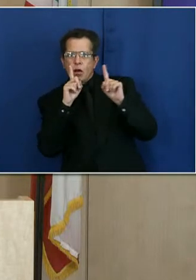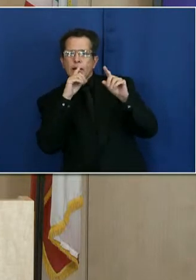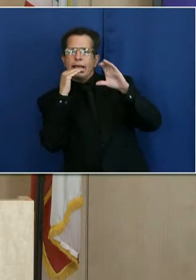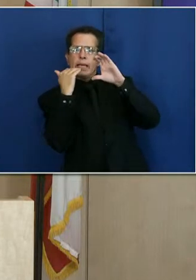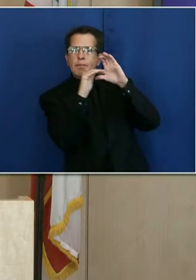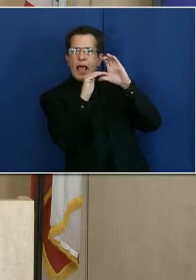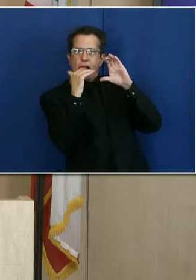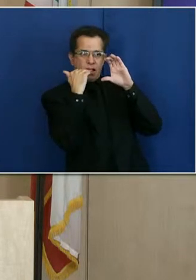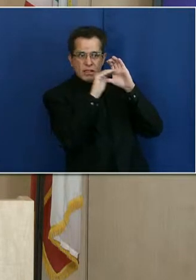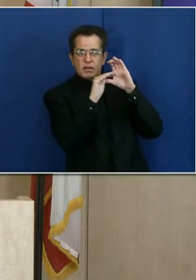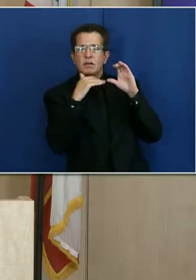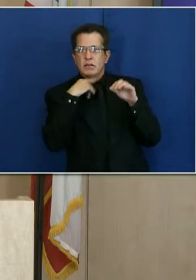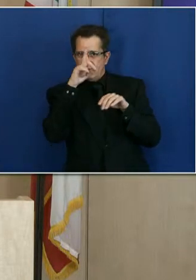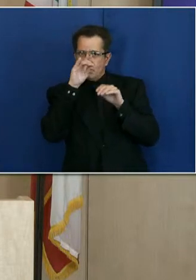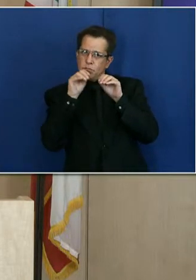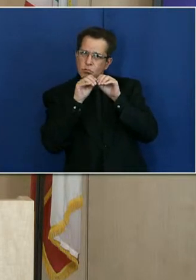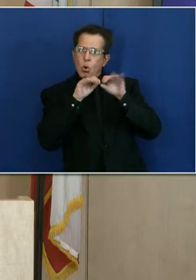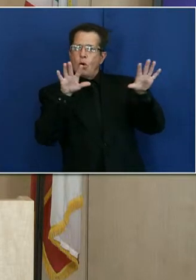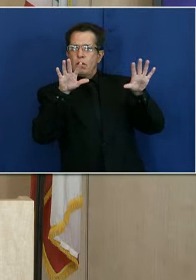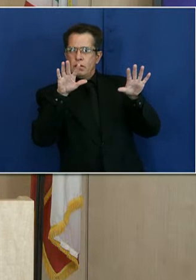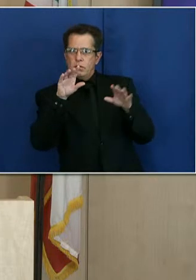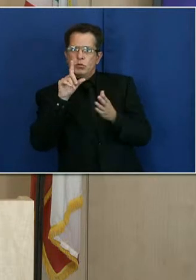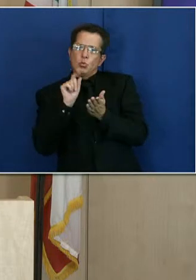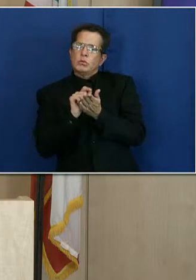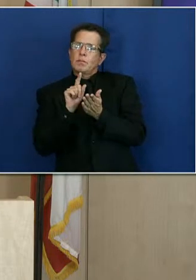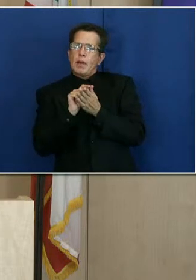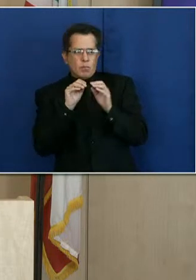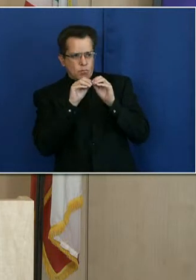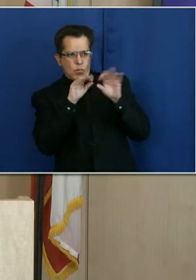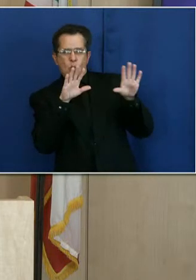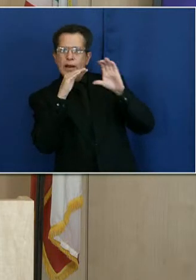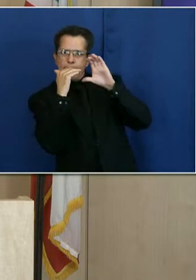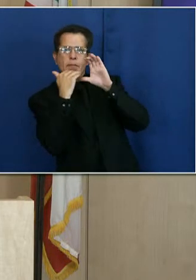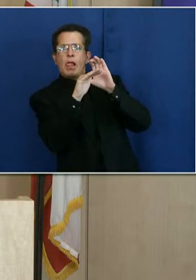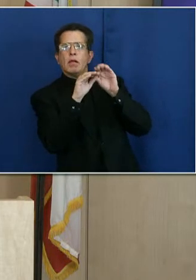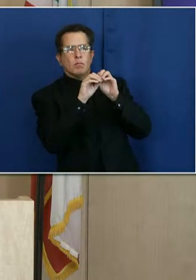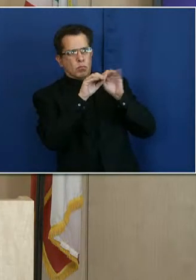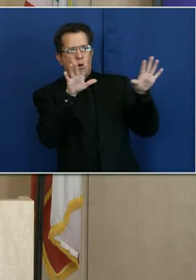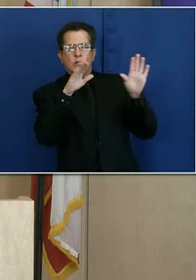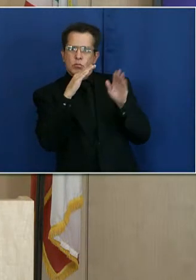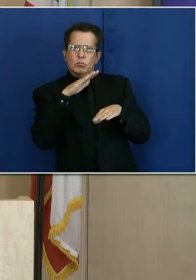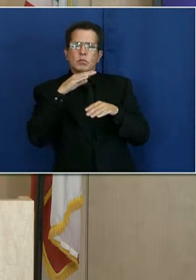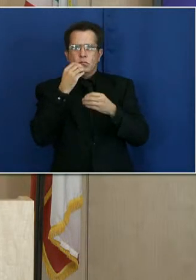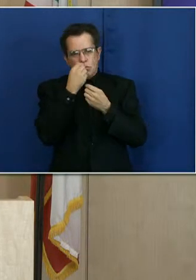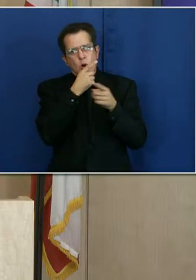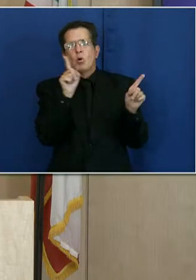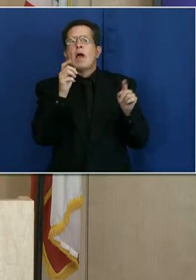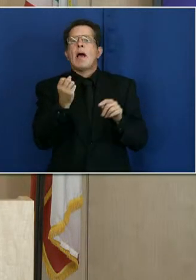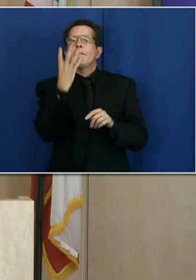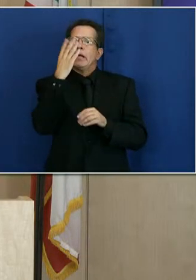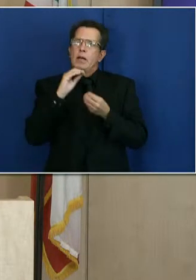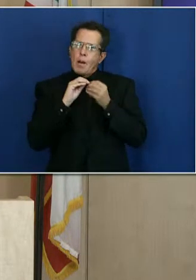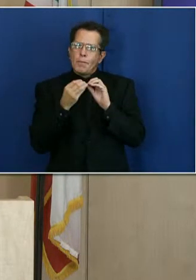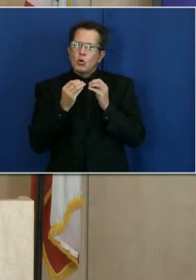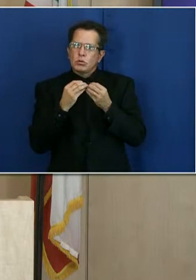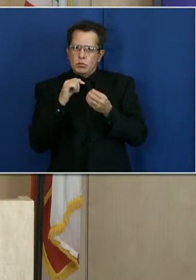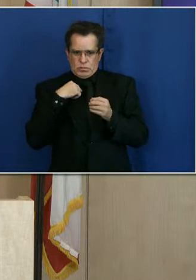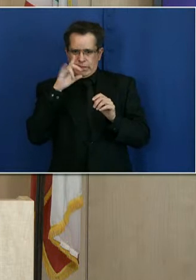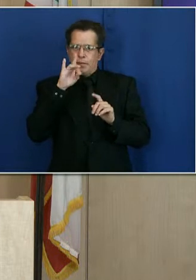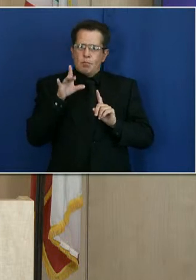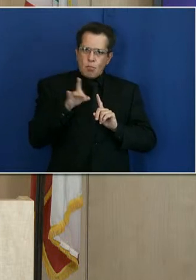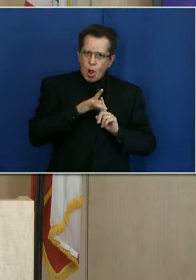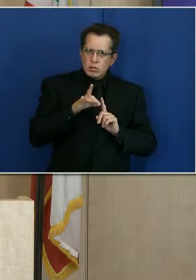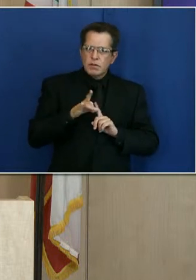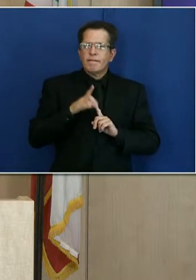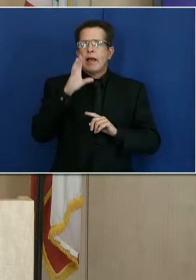weekly digest that goes out to our students that provides information about the specific number of cases that we have, and then we're also working through